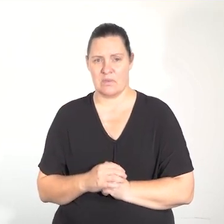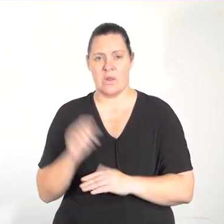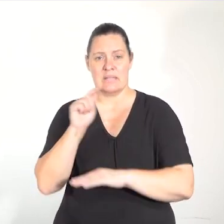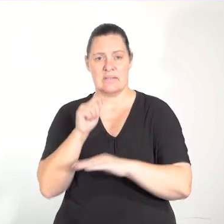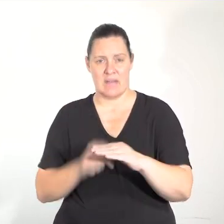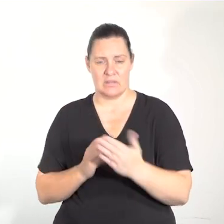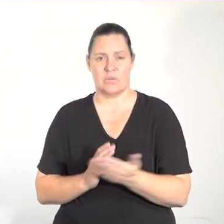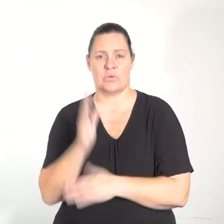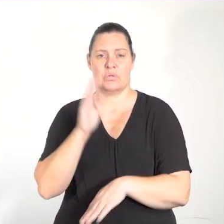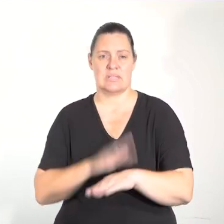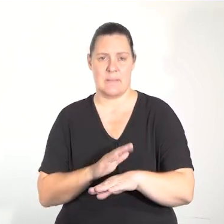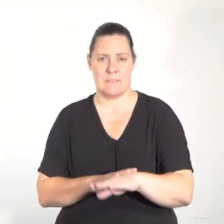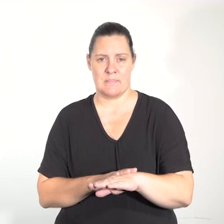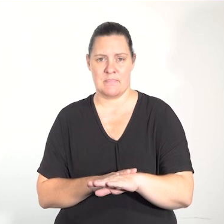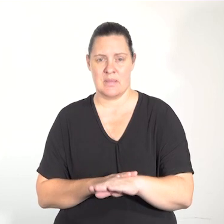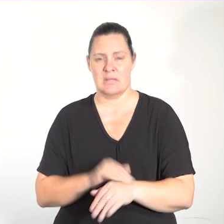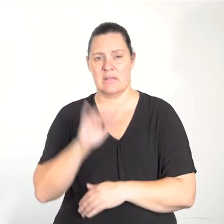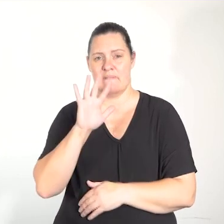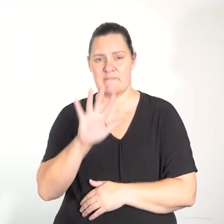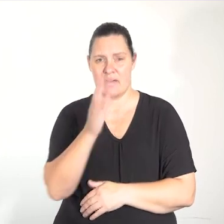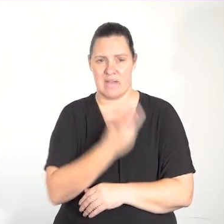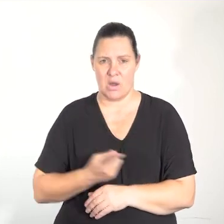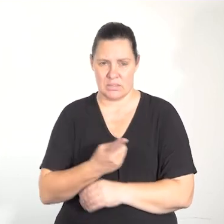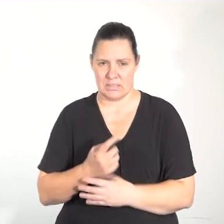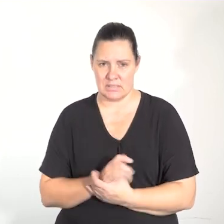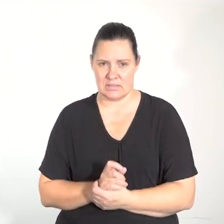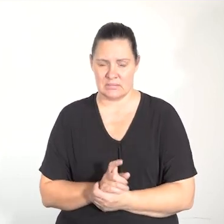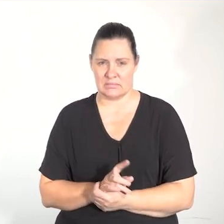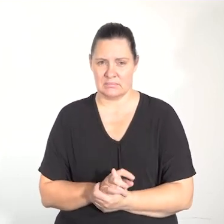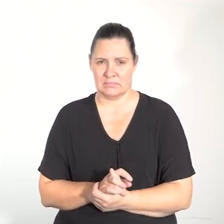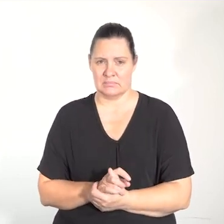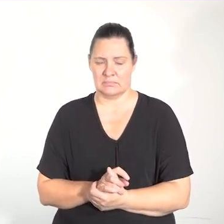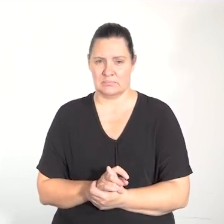And we are dividing that by our time, which is 5 hours.